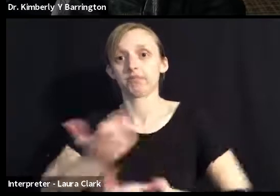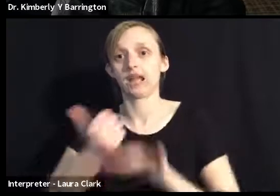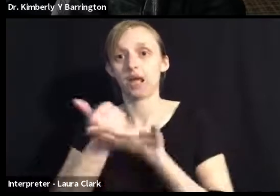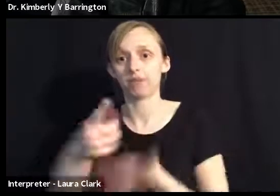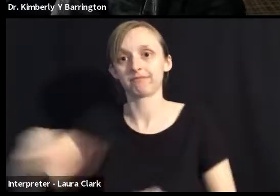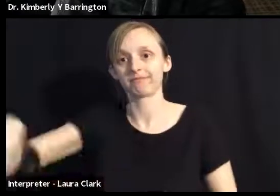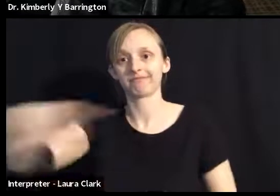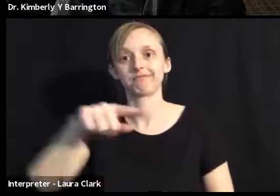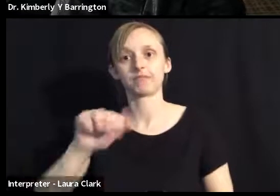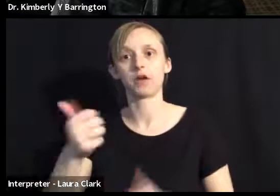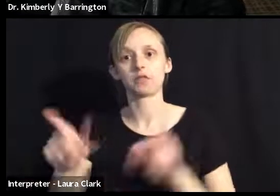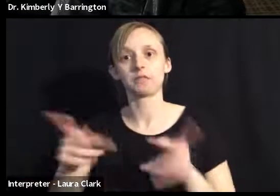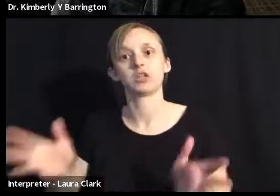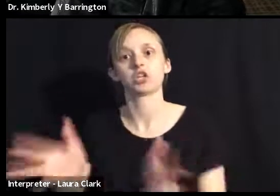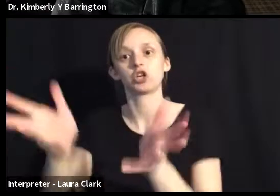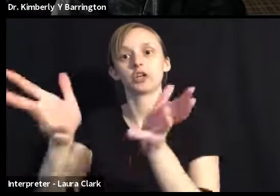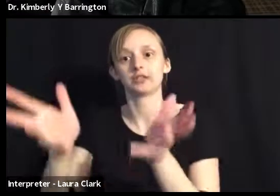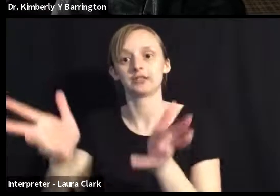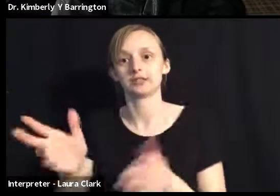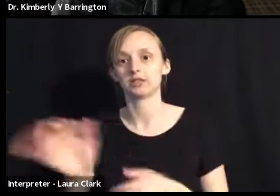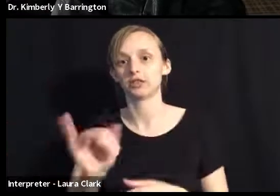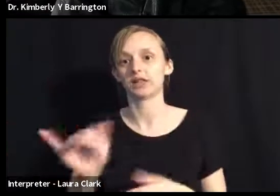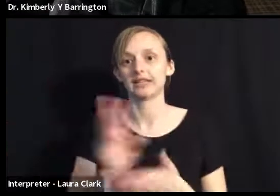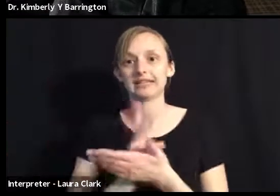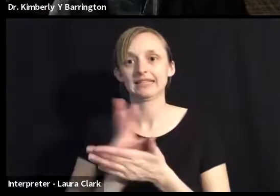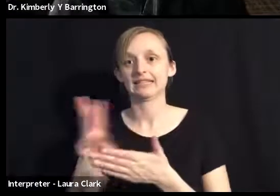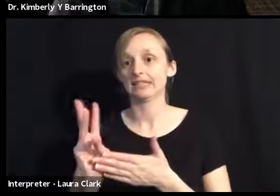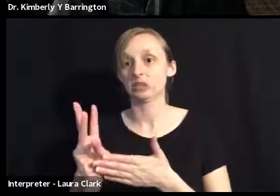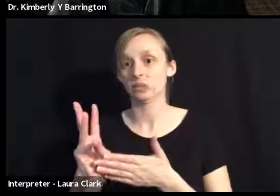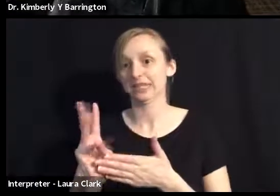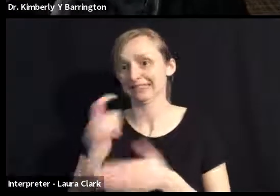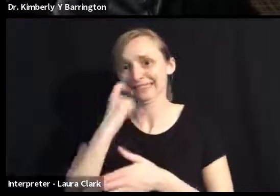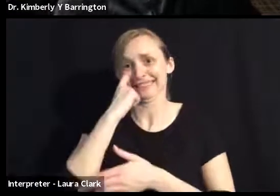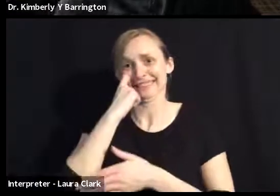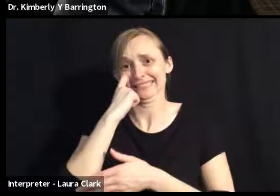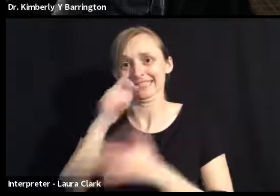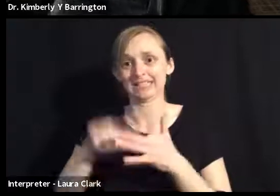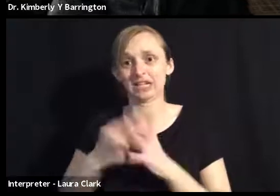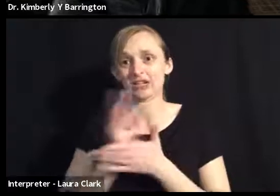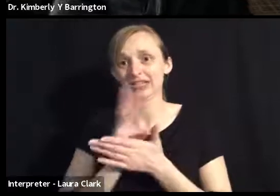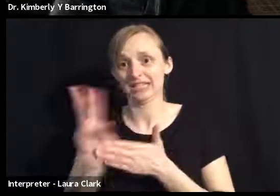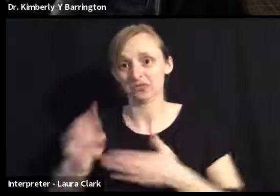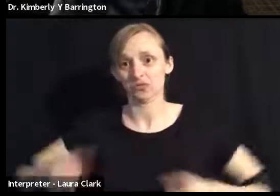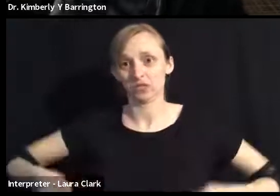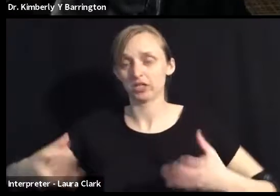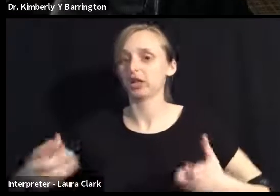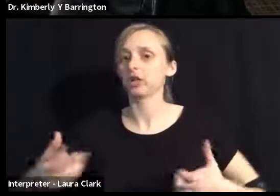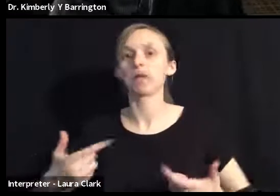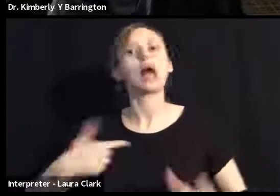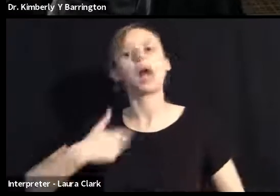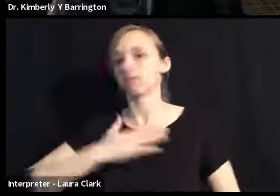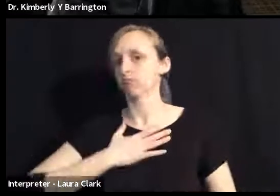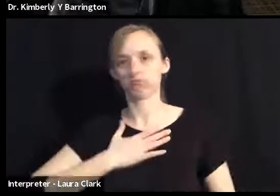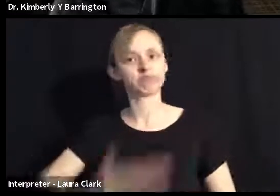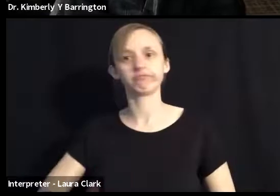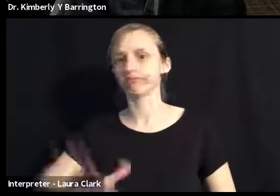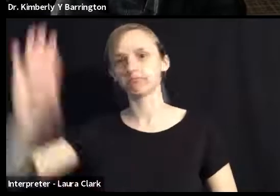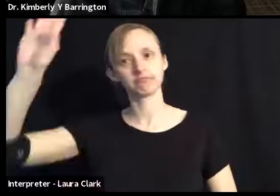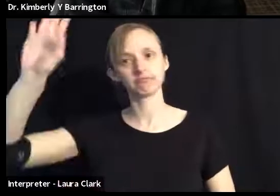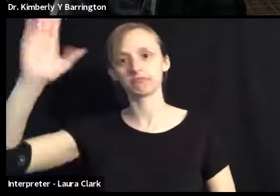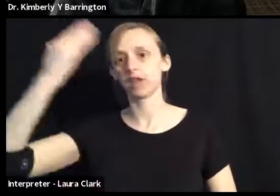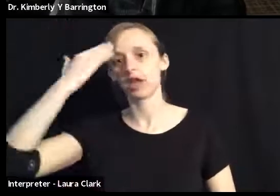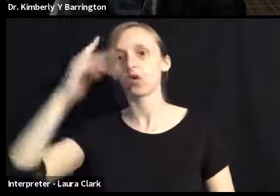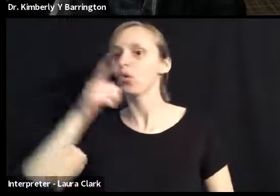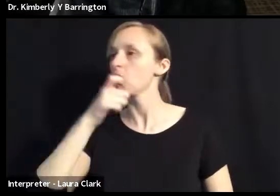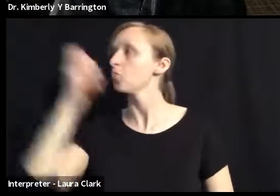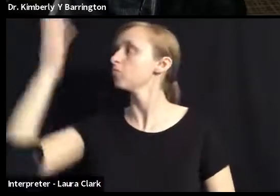you know, because like you said, 6 weeks, who would be talking about this? No, I'm going to talk about it because I know who God was to me then, and I know who